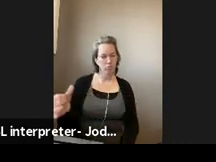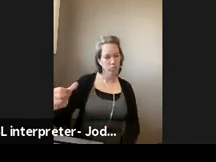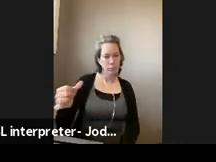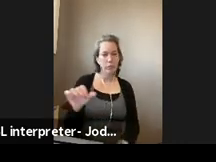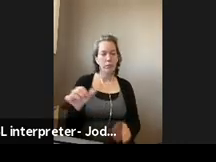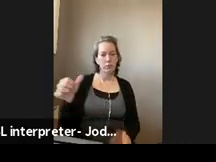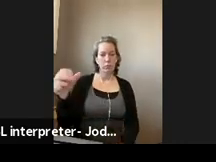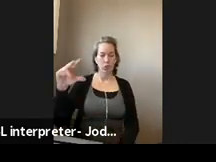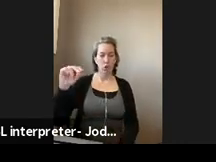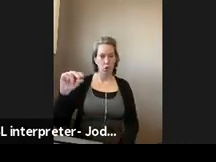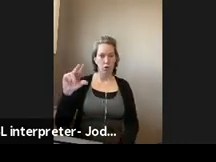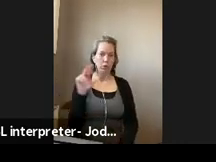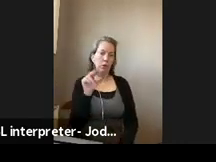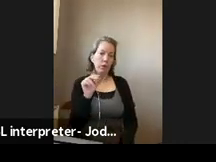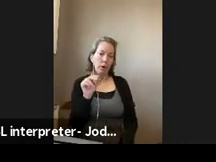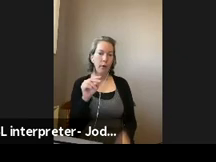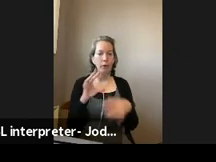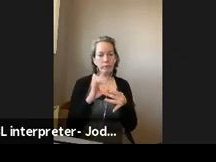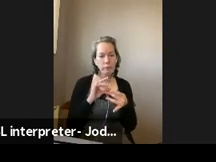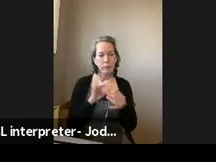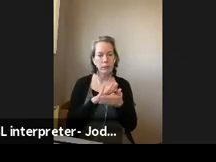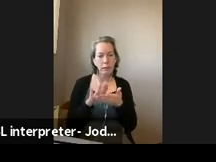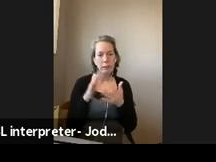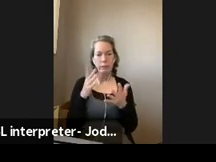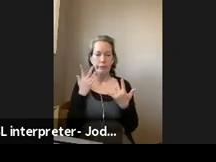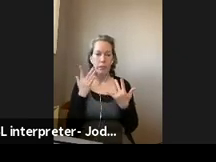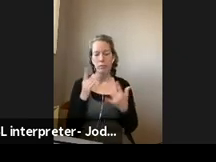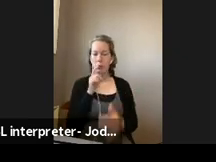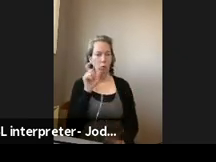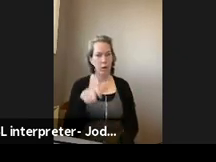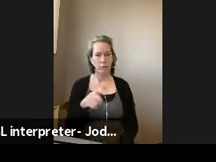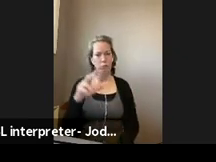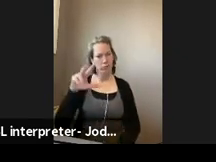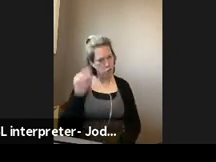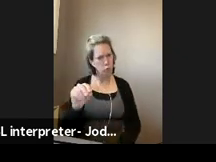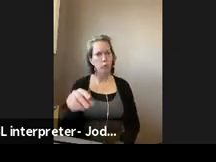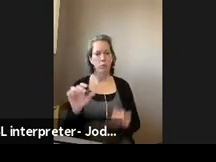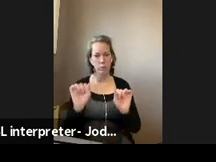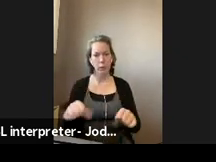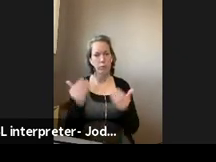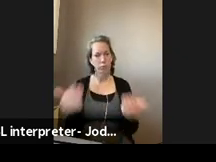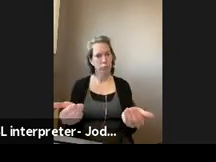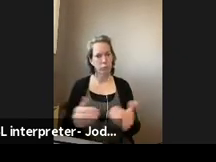So from there, I know we're all waiting eagerly for Lyndall's Oscar-worthy performance.